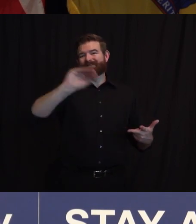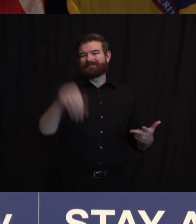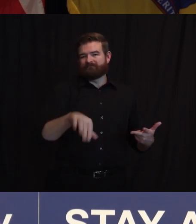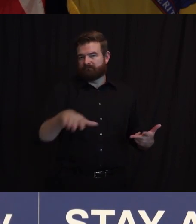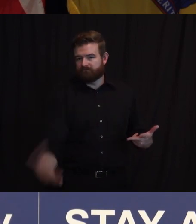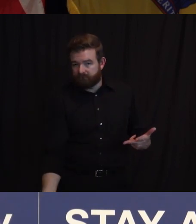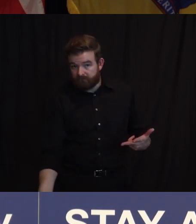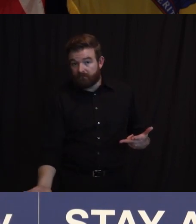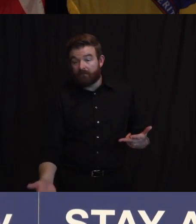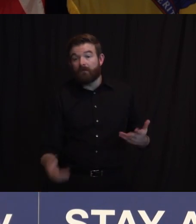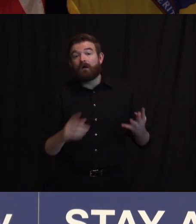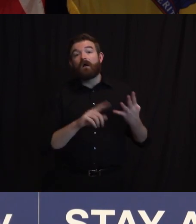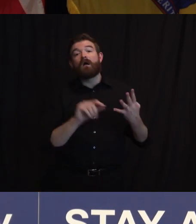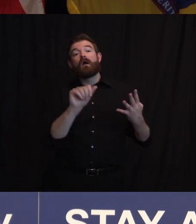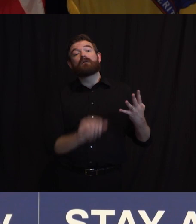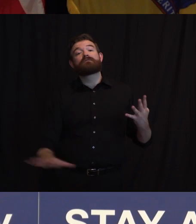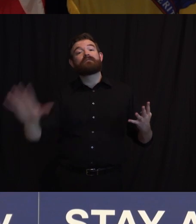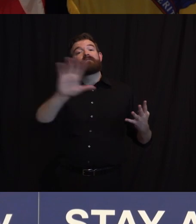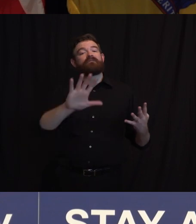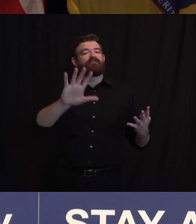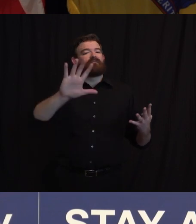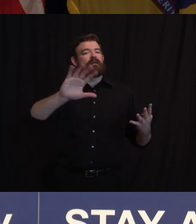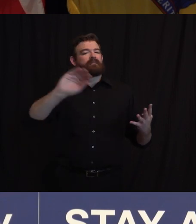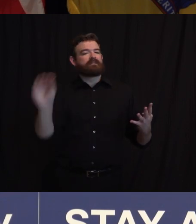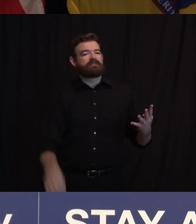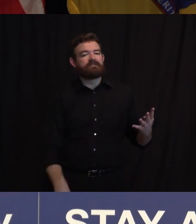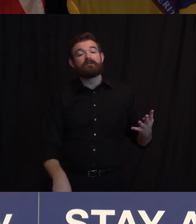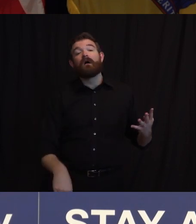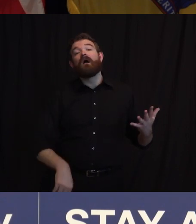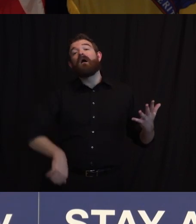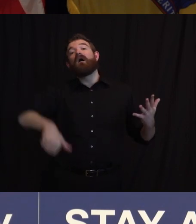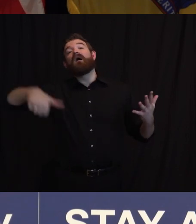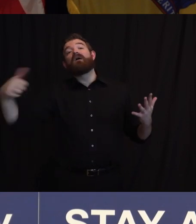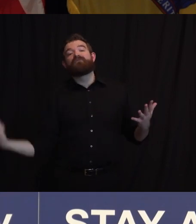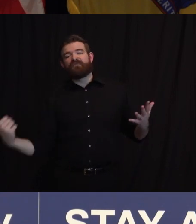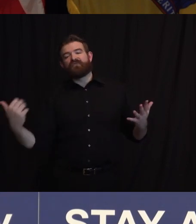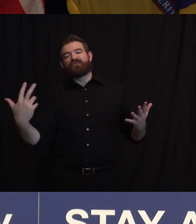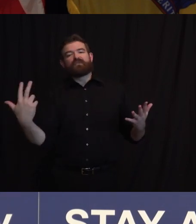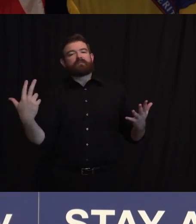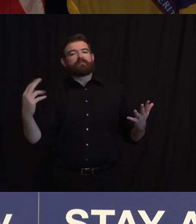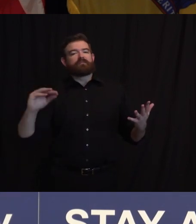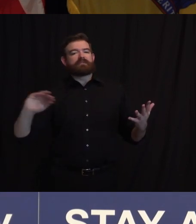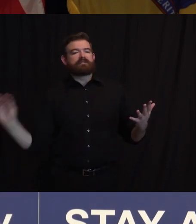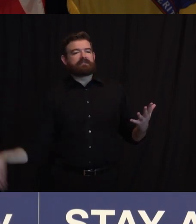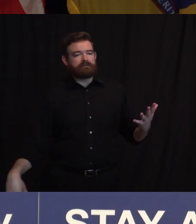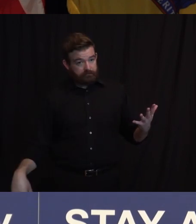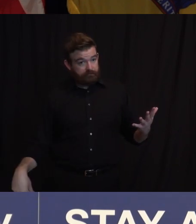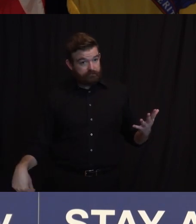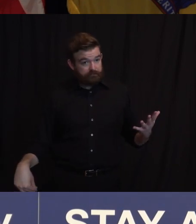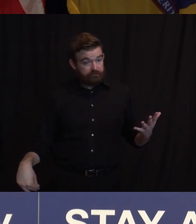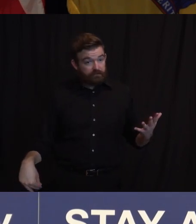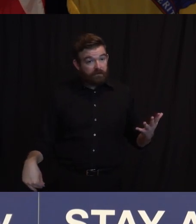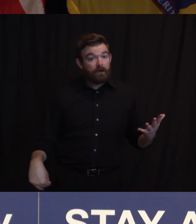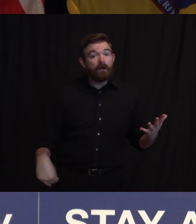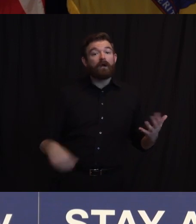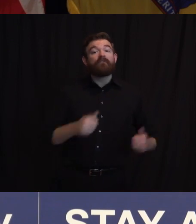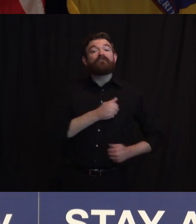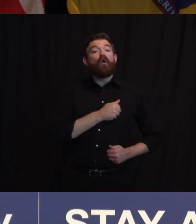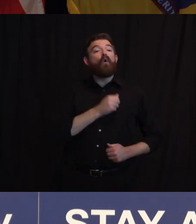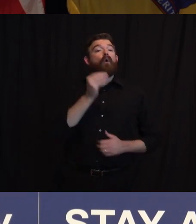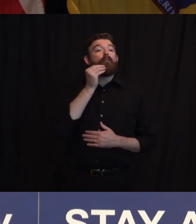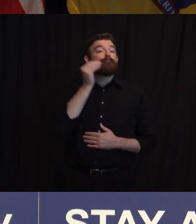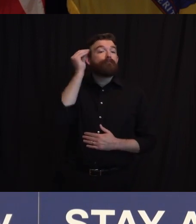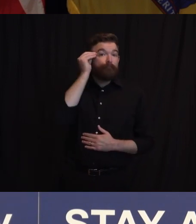Asian, 5.5, and other, 3.4. At the state veterans' homes, the numbers remain the same.